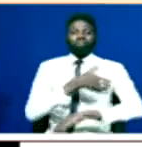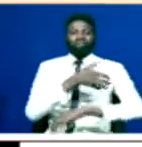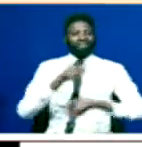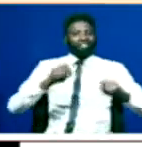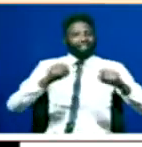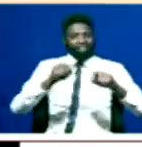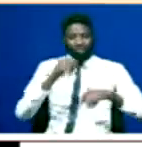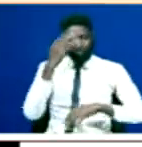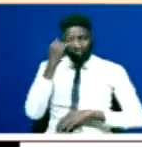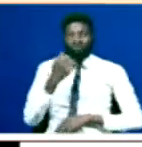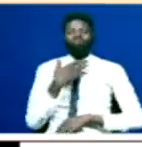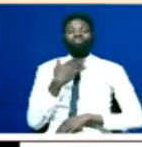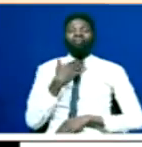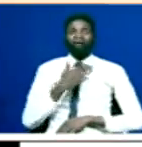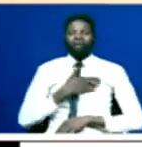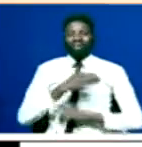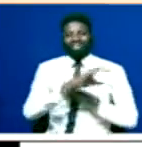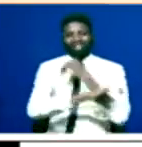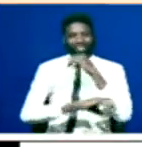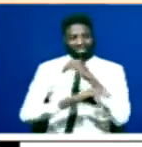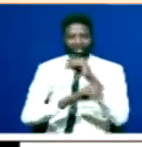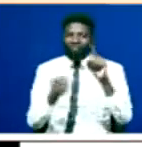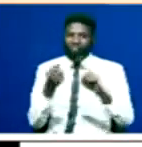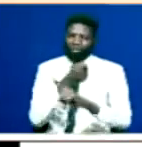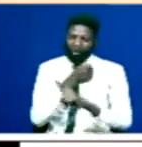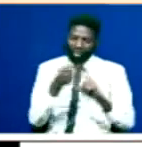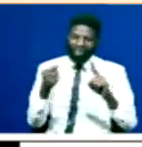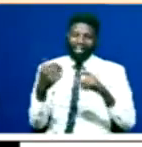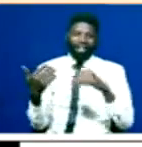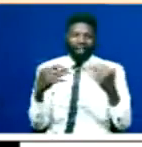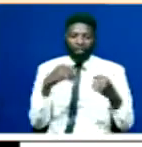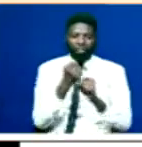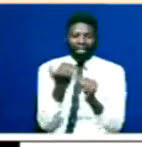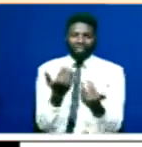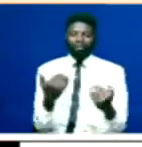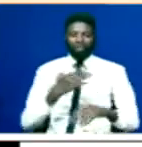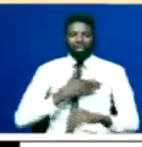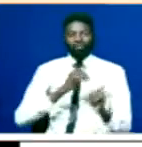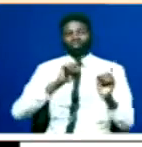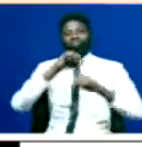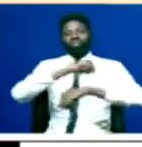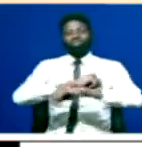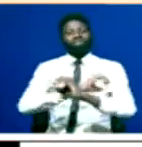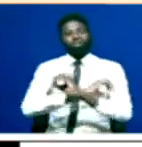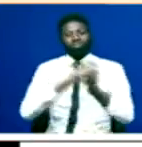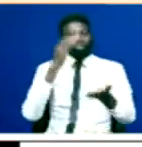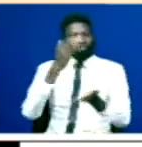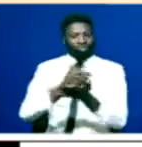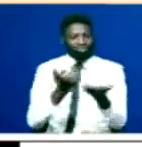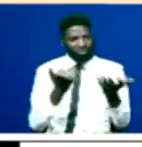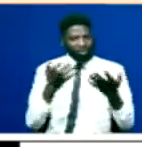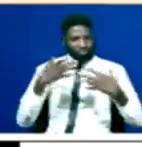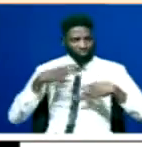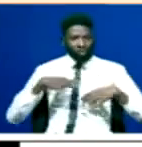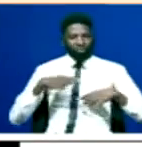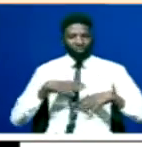with violence with chaos and to make our children not to go to school and stop business and Destroy people's properties